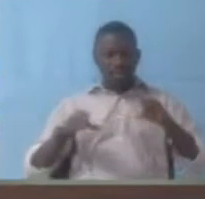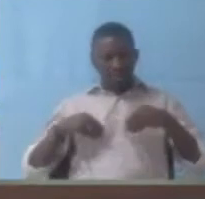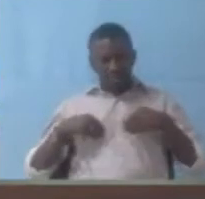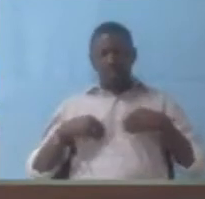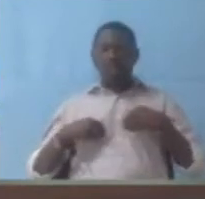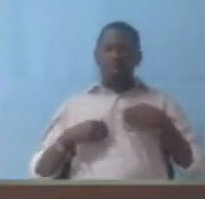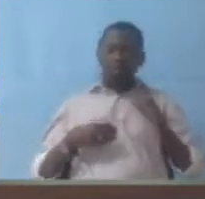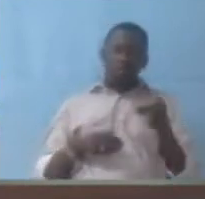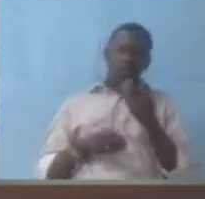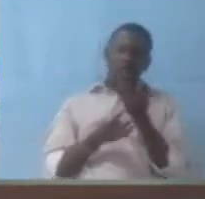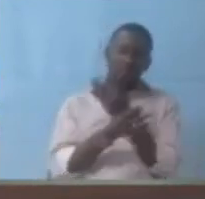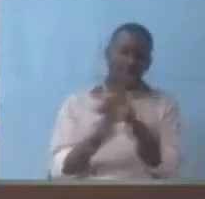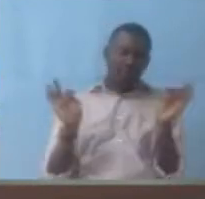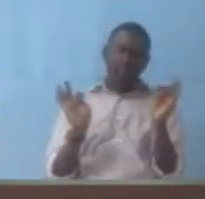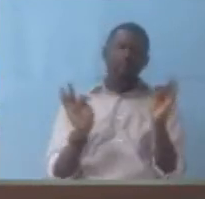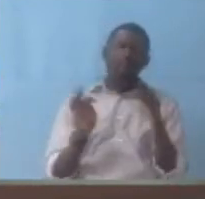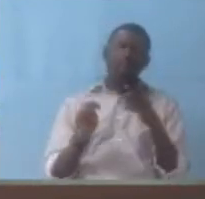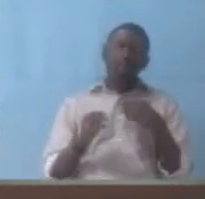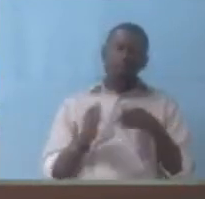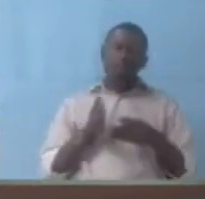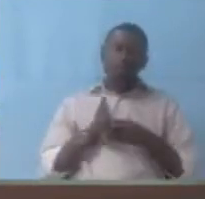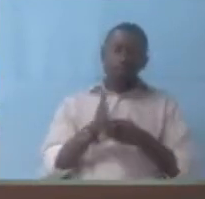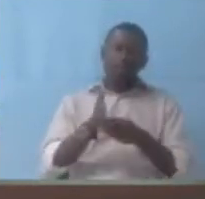he promised to call me and confirm when they were